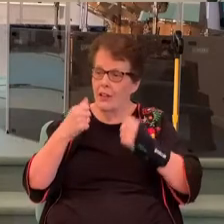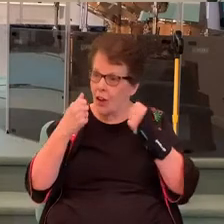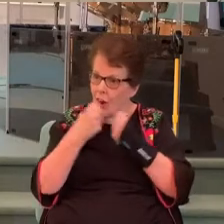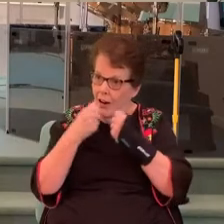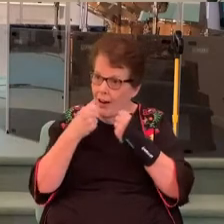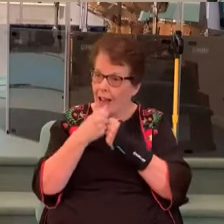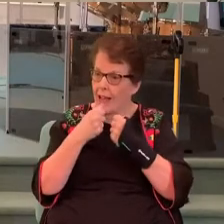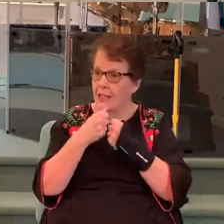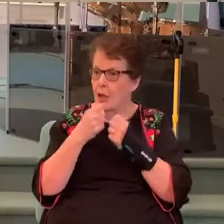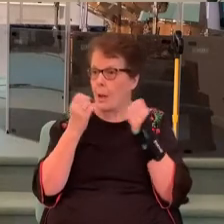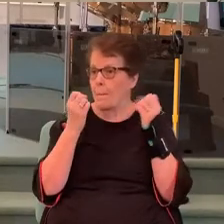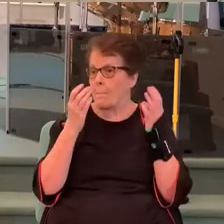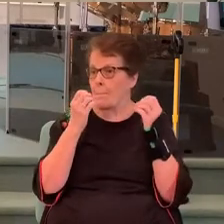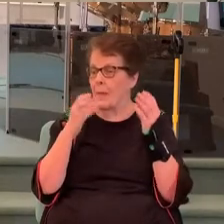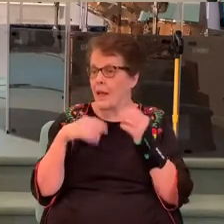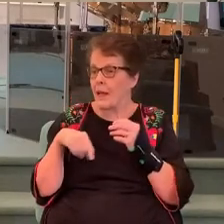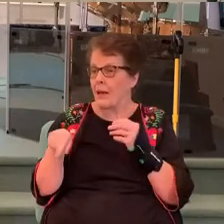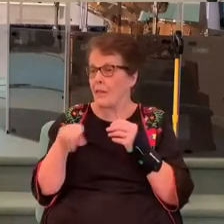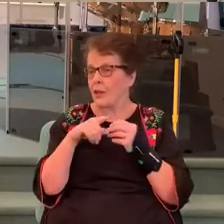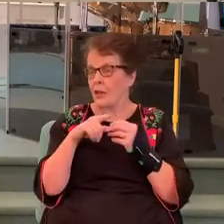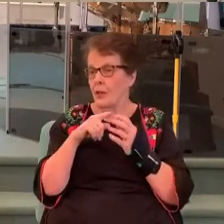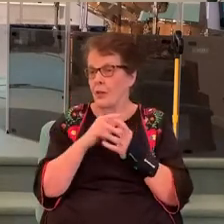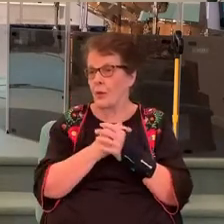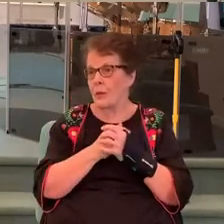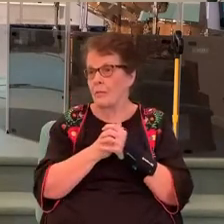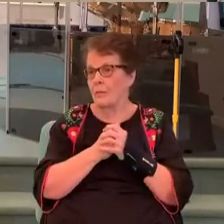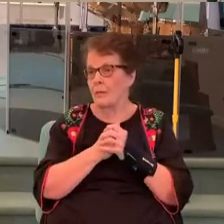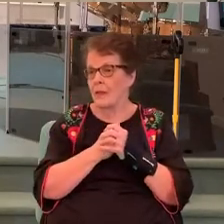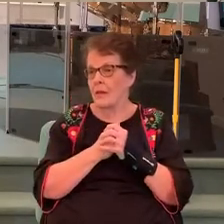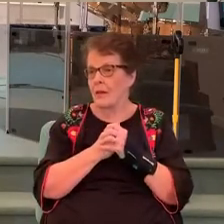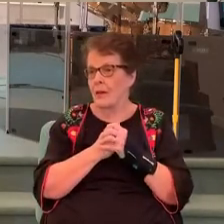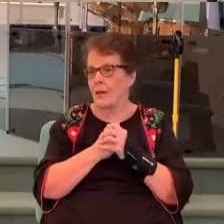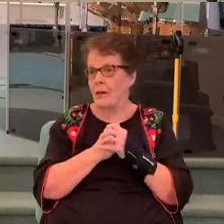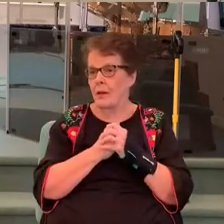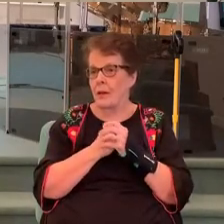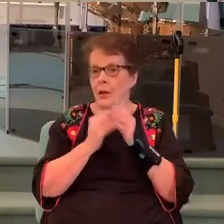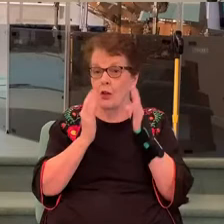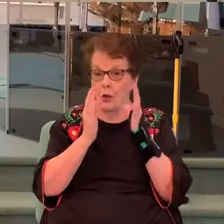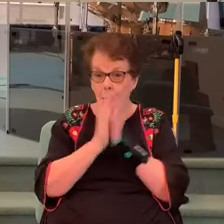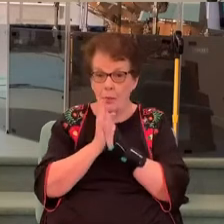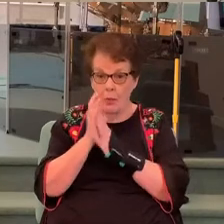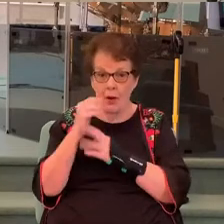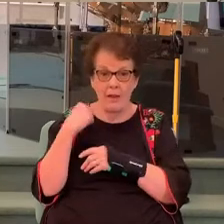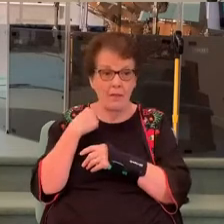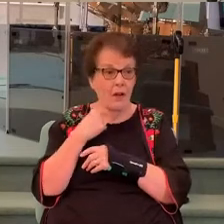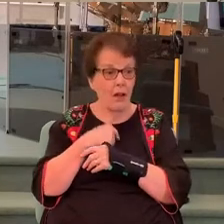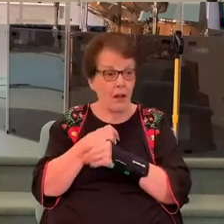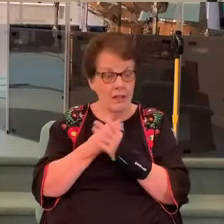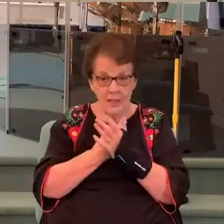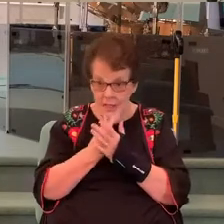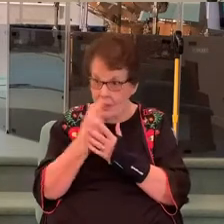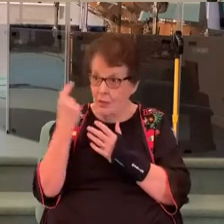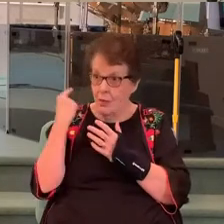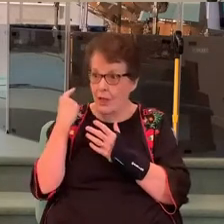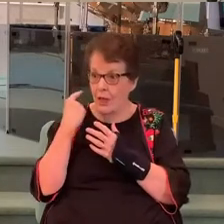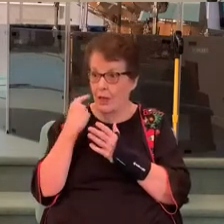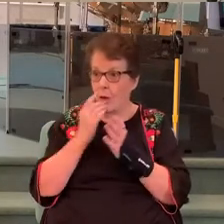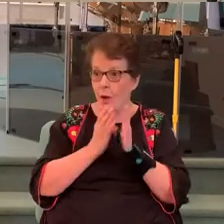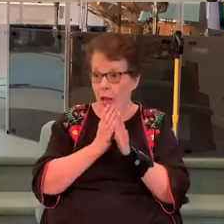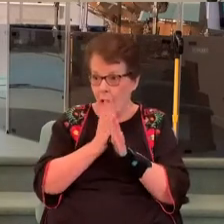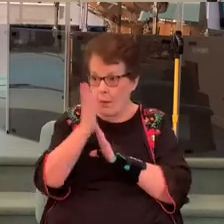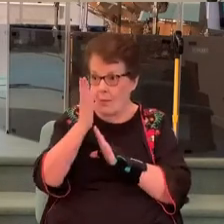There were many of you, I would think, and you've said it. You've prayed for us this week as we had a major life